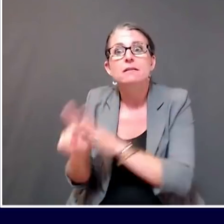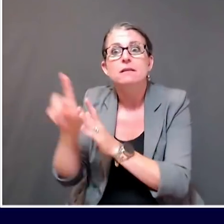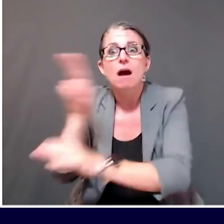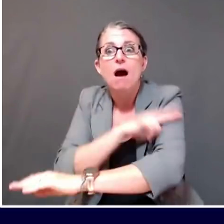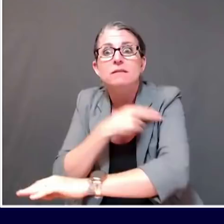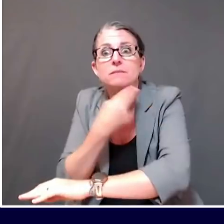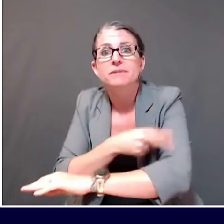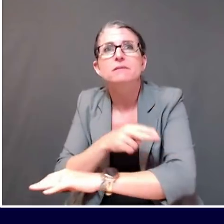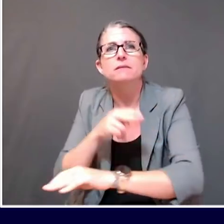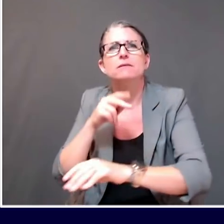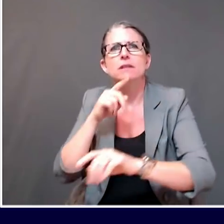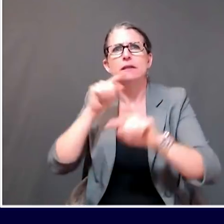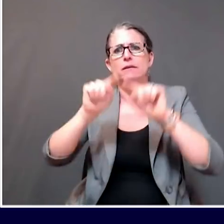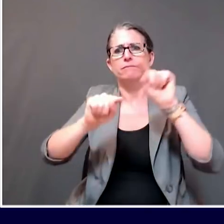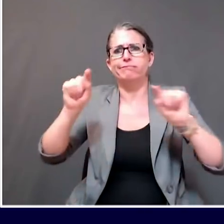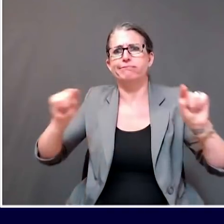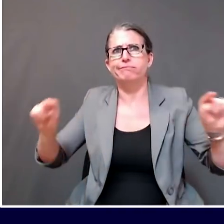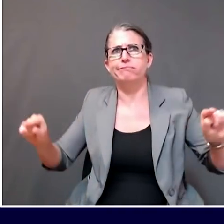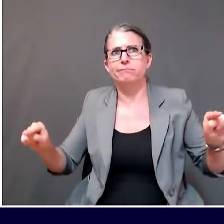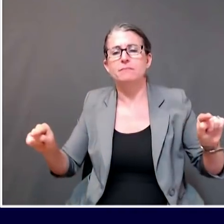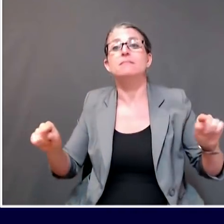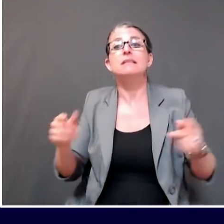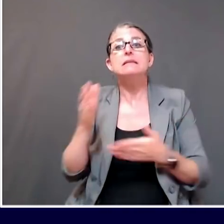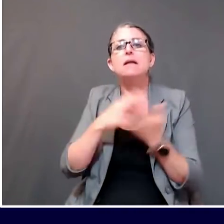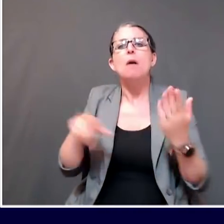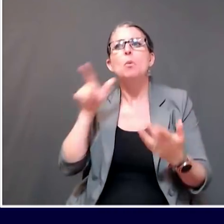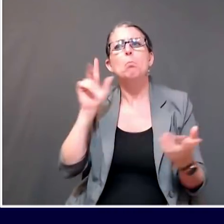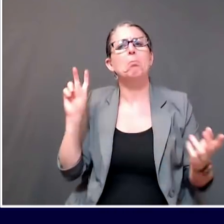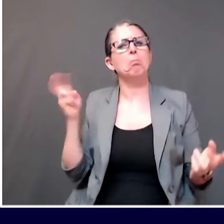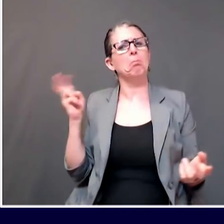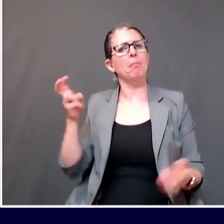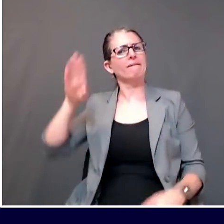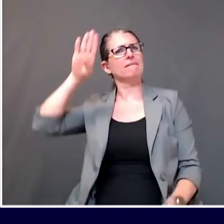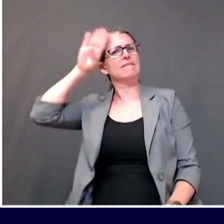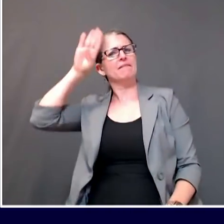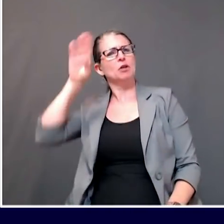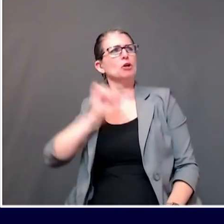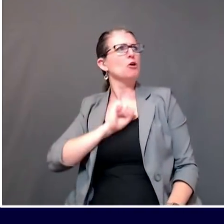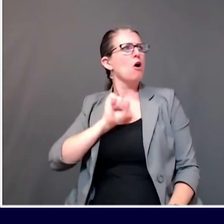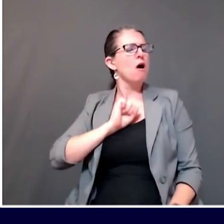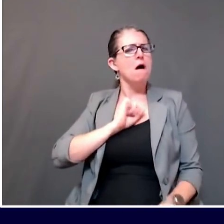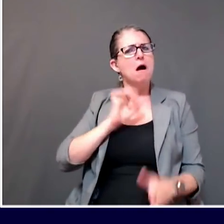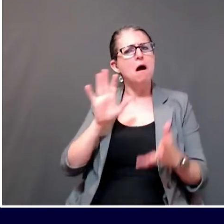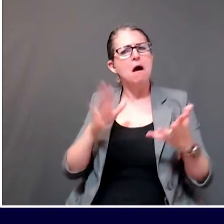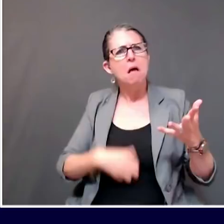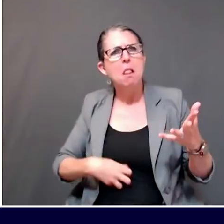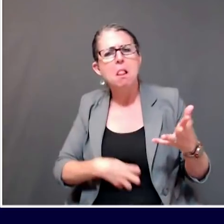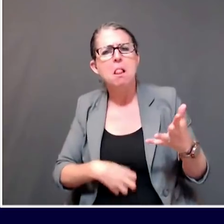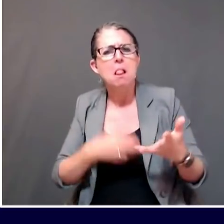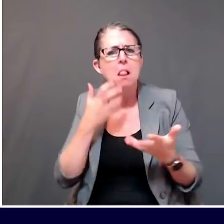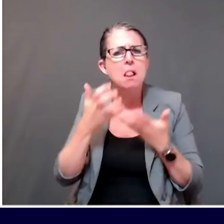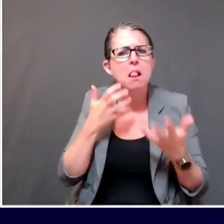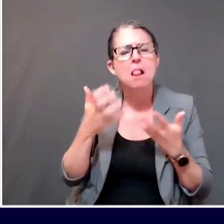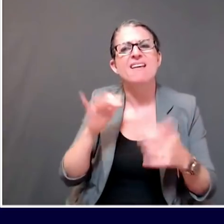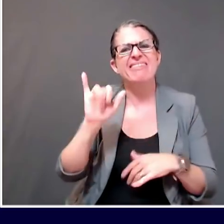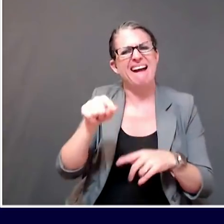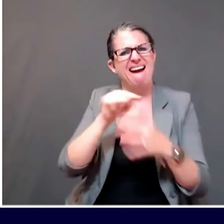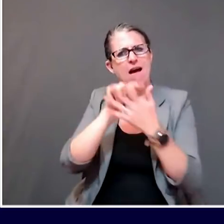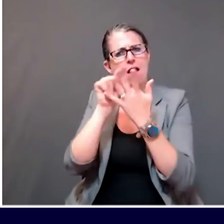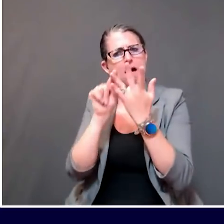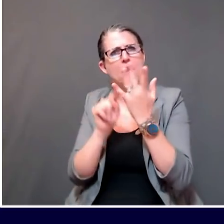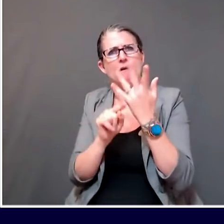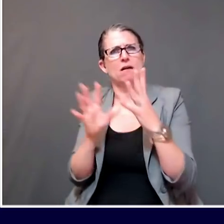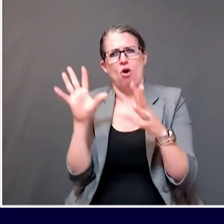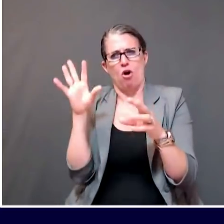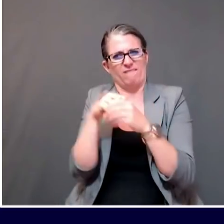some of the metrics that we're looking at, not all of them. But as you can see, the purpose of these is to create a holistic view to